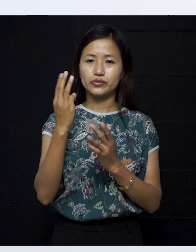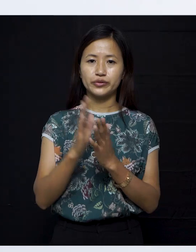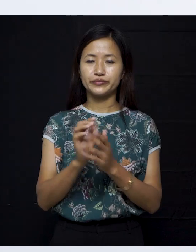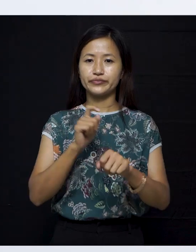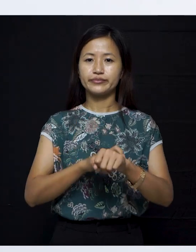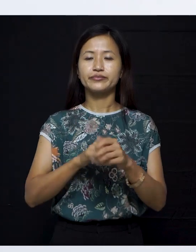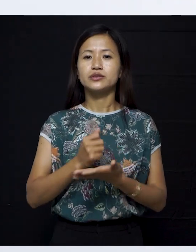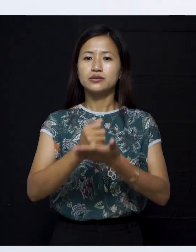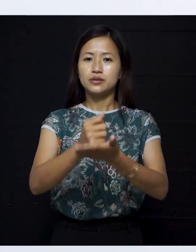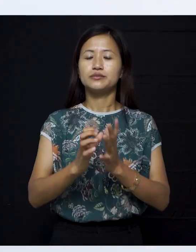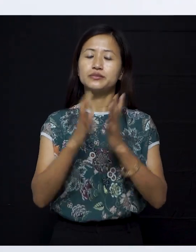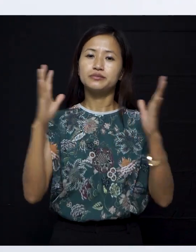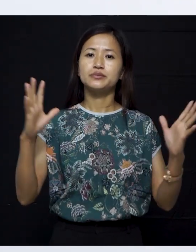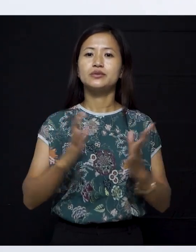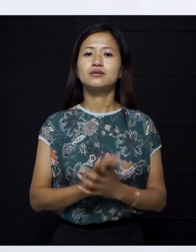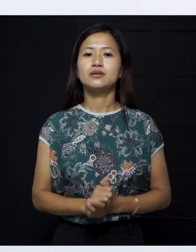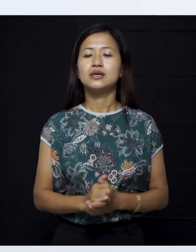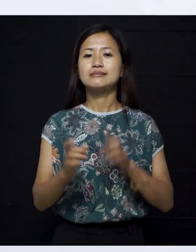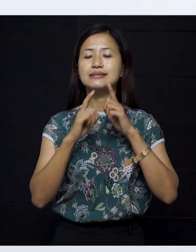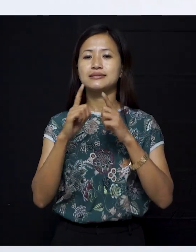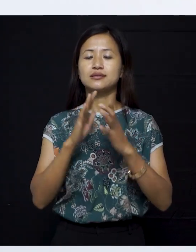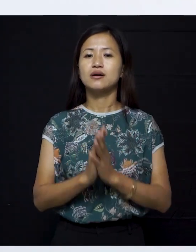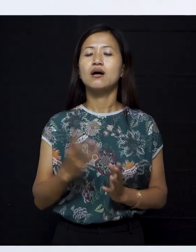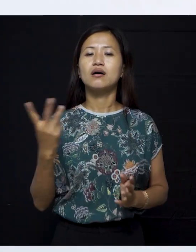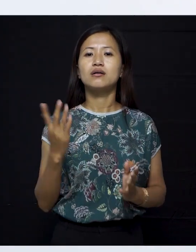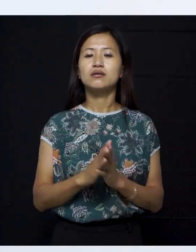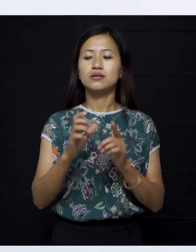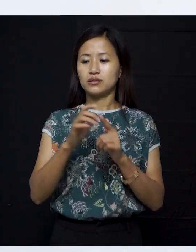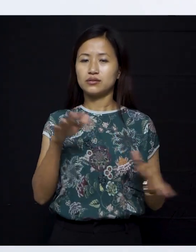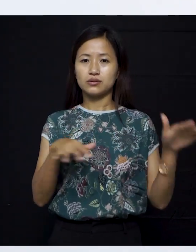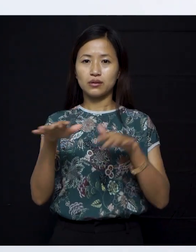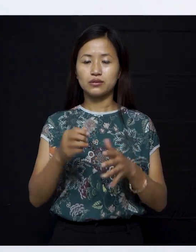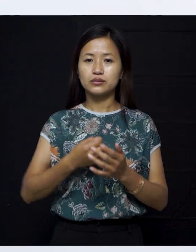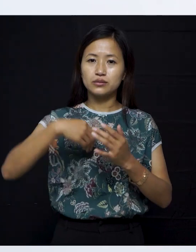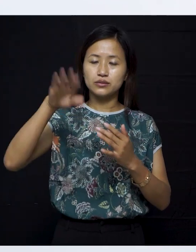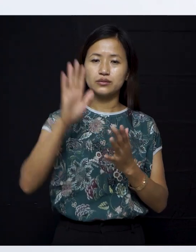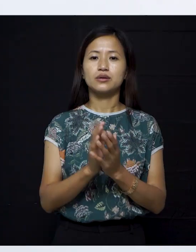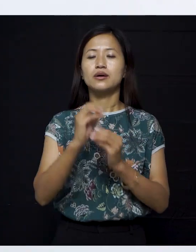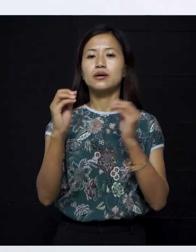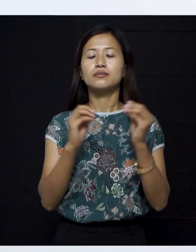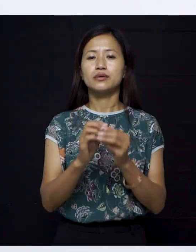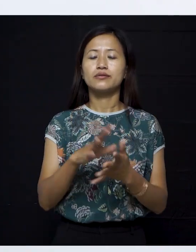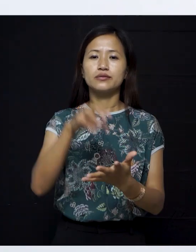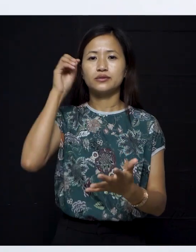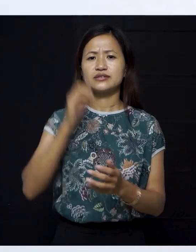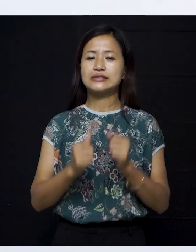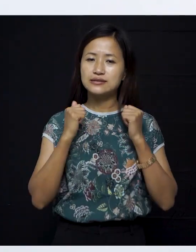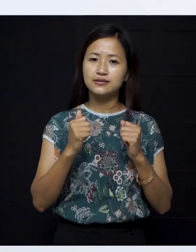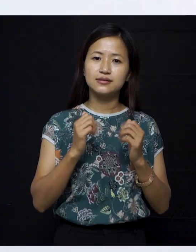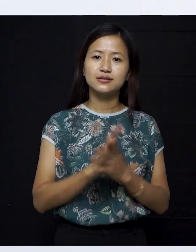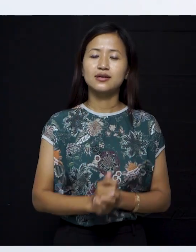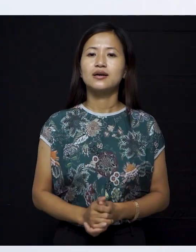That is going to help you more. And we have discussed on how the drama goes about, and we have learned the difficulties